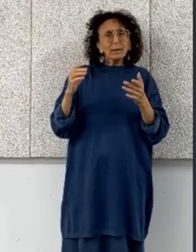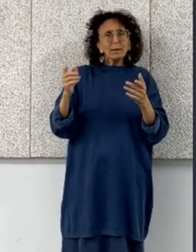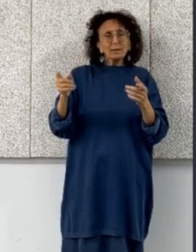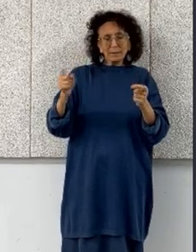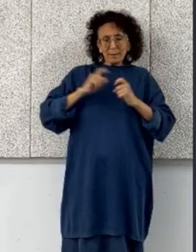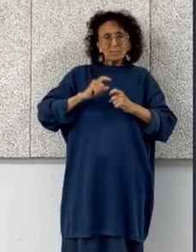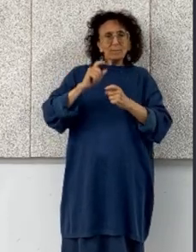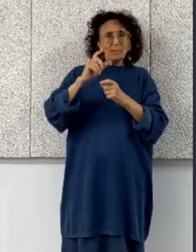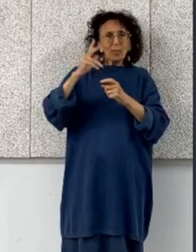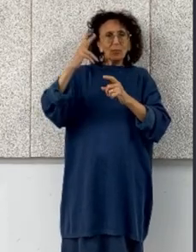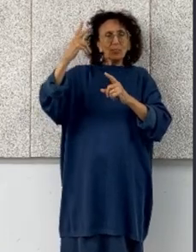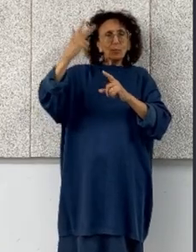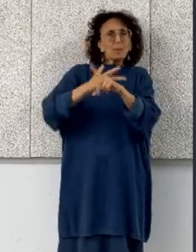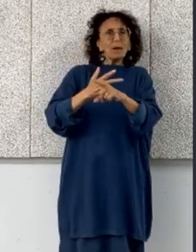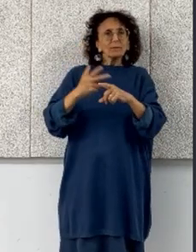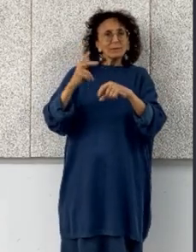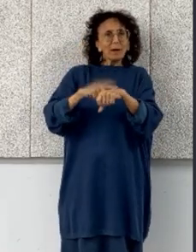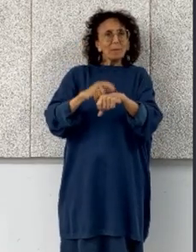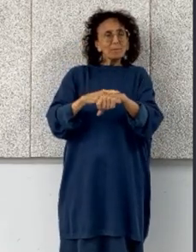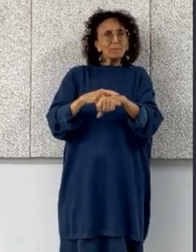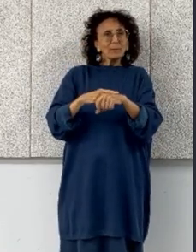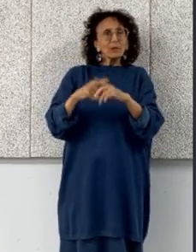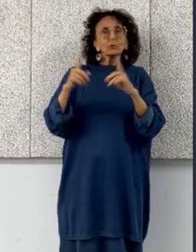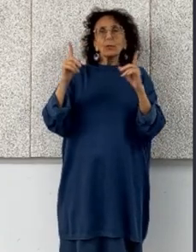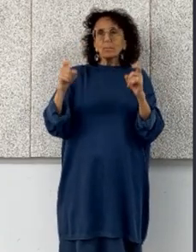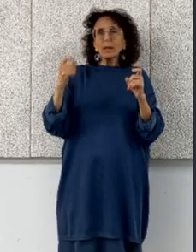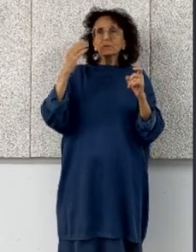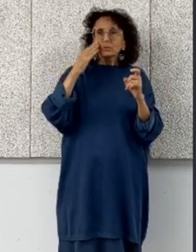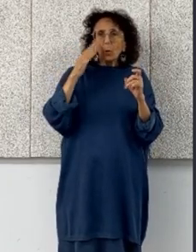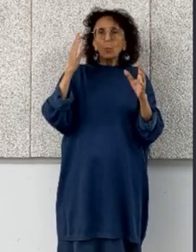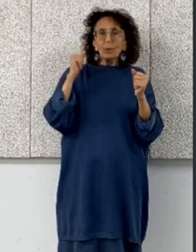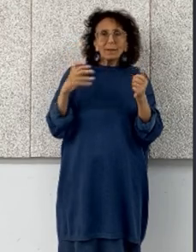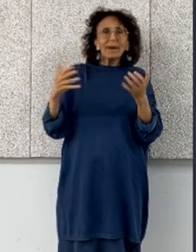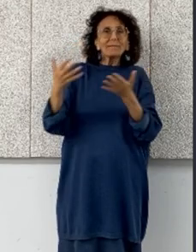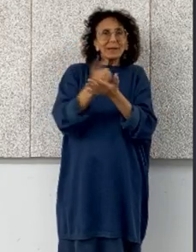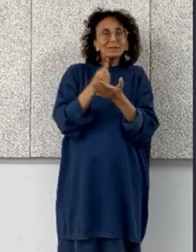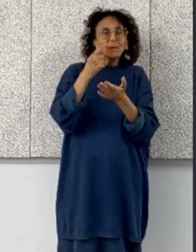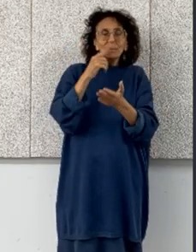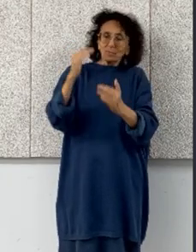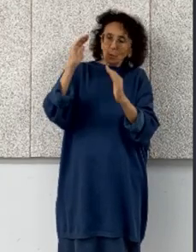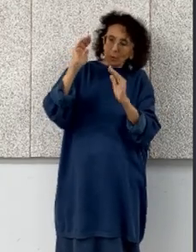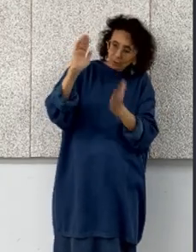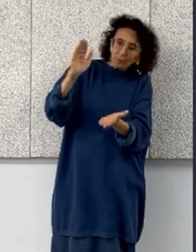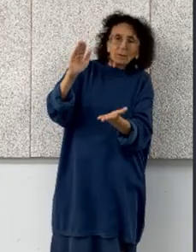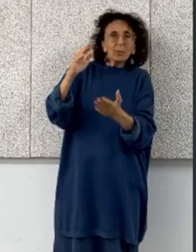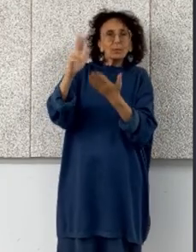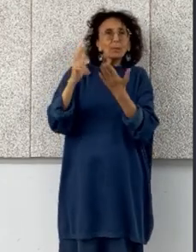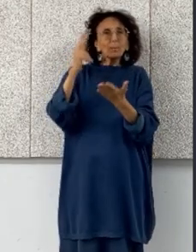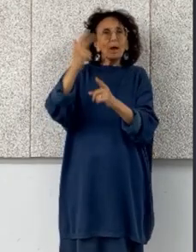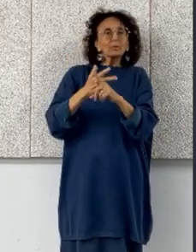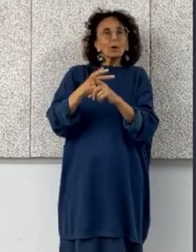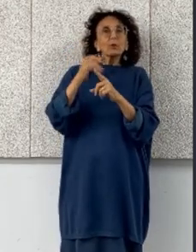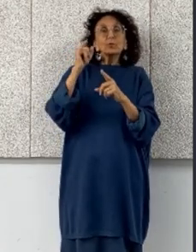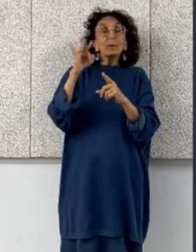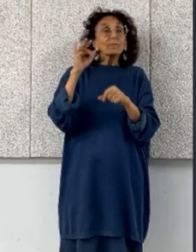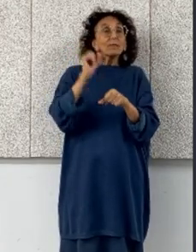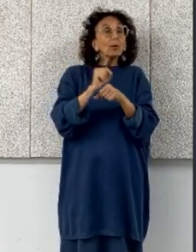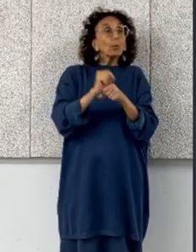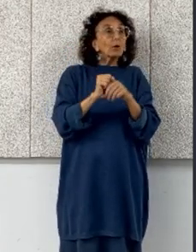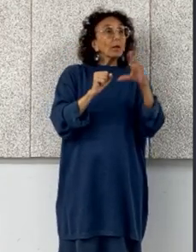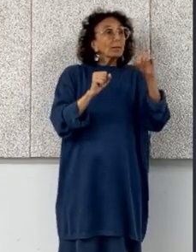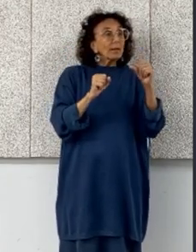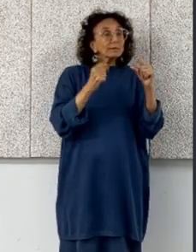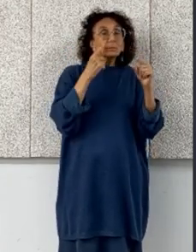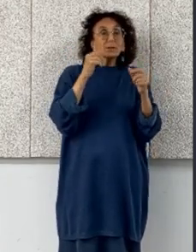something, right? And they need to know that there's a certain base level of revenue that they're gonna have. And so if they end up not working as much because the